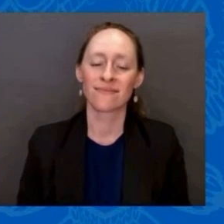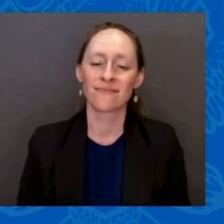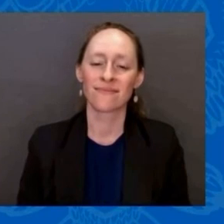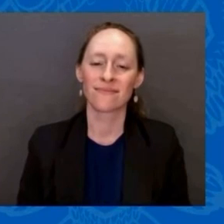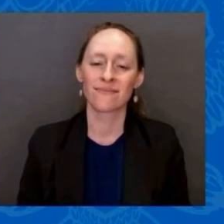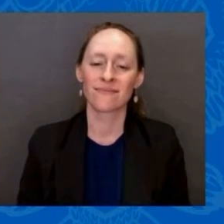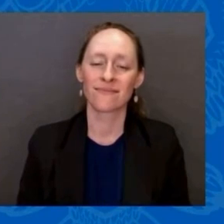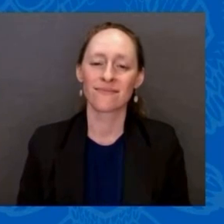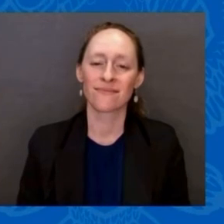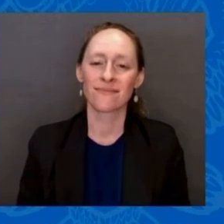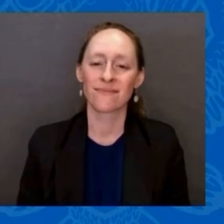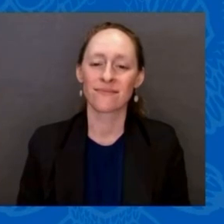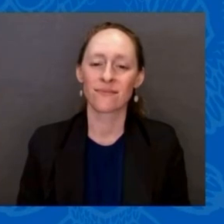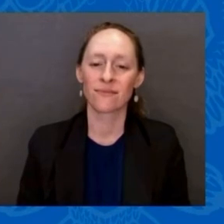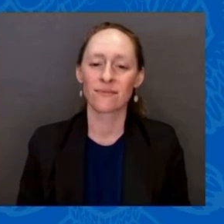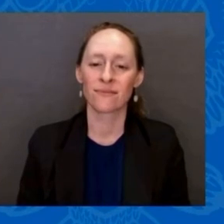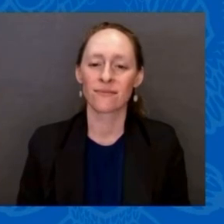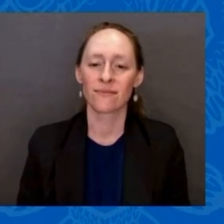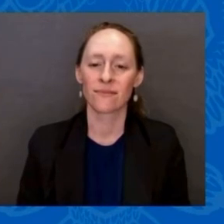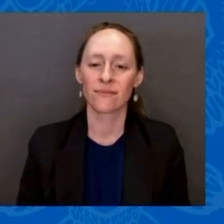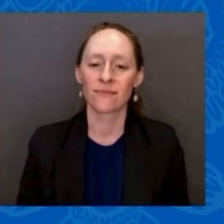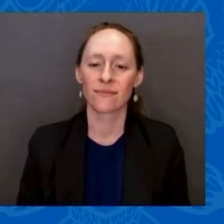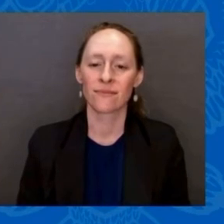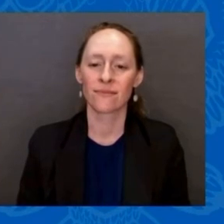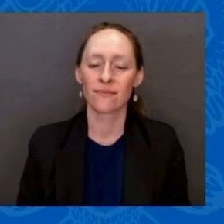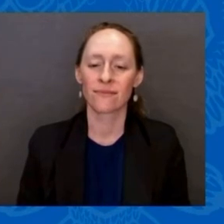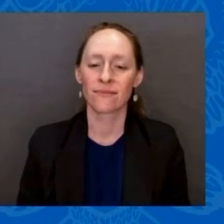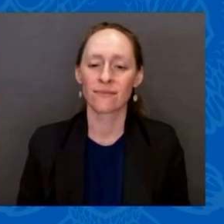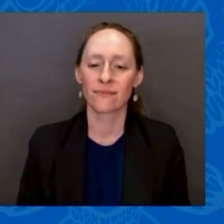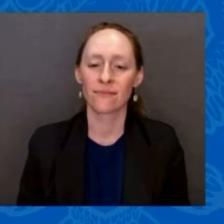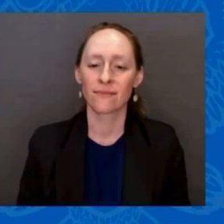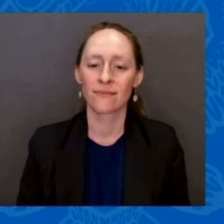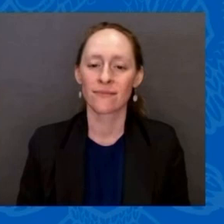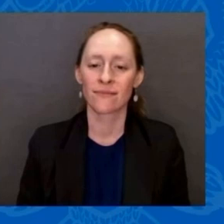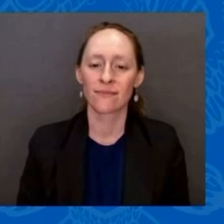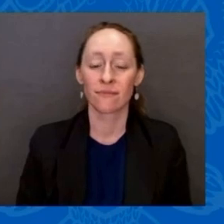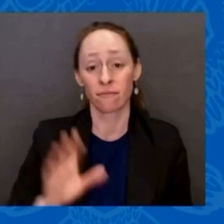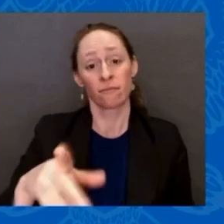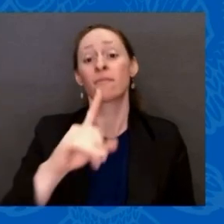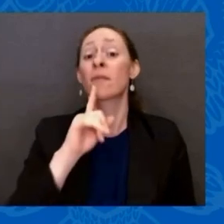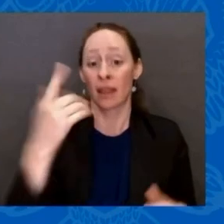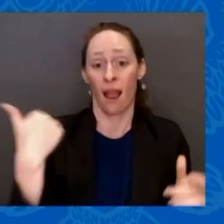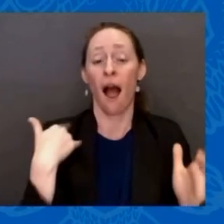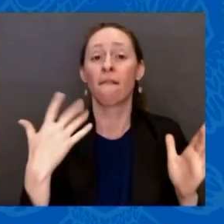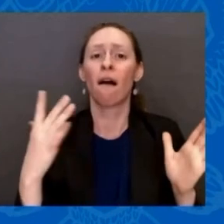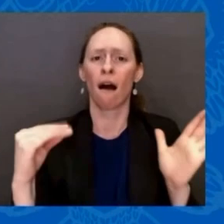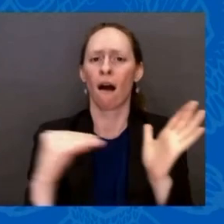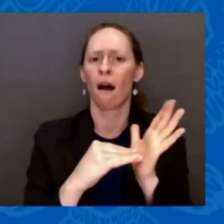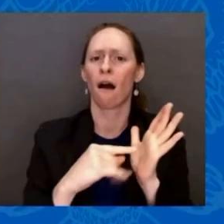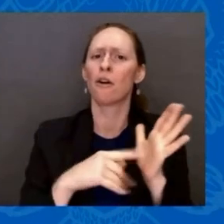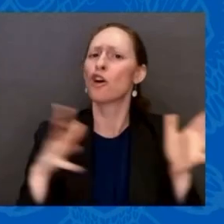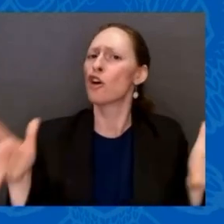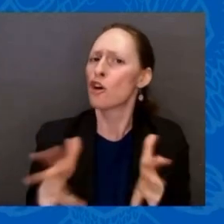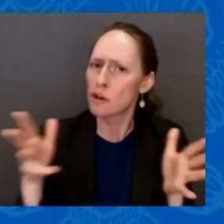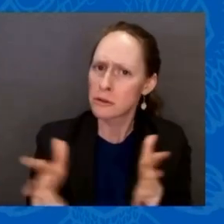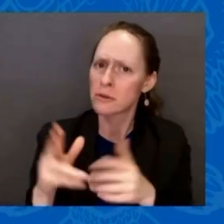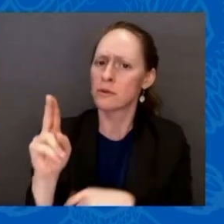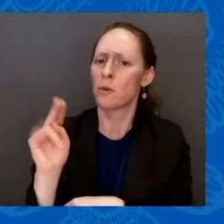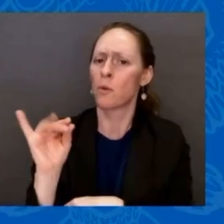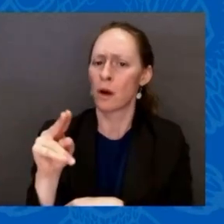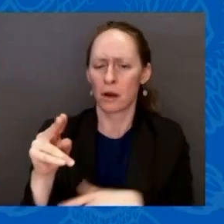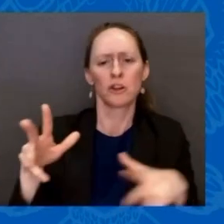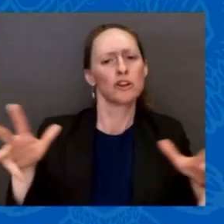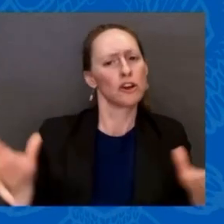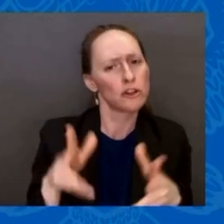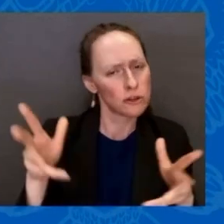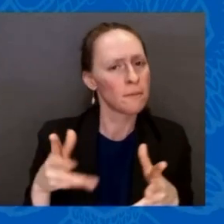there that very few presidents paid attention to. It said, "Buy American." That meant that if a president was given money by the